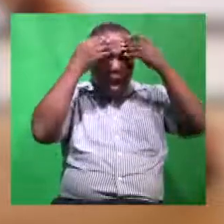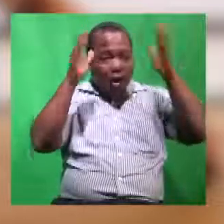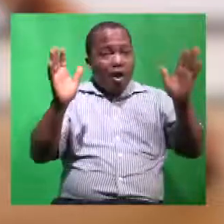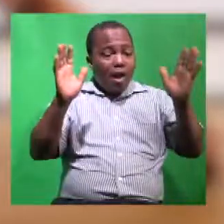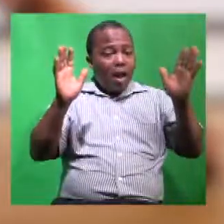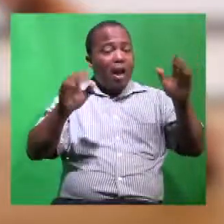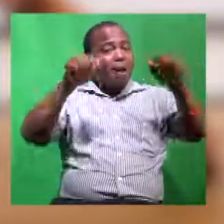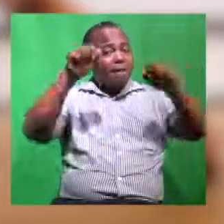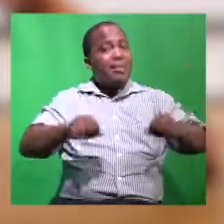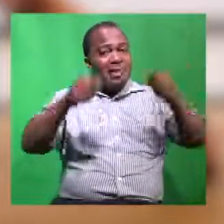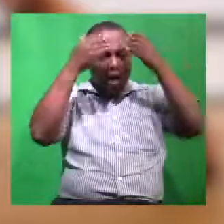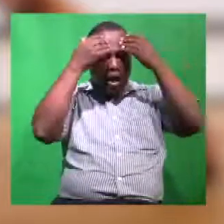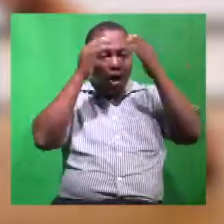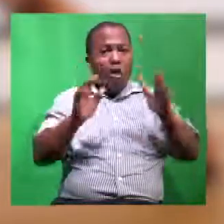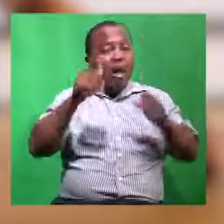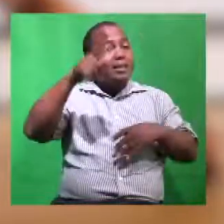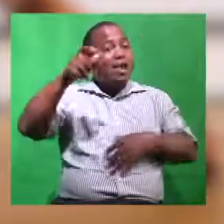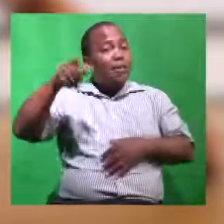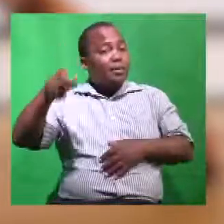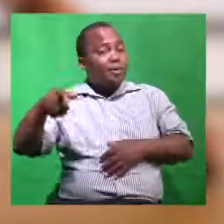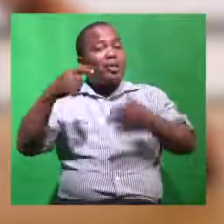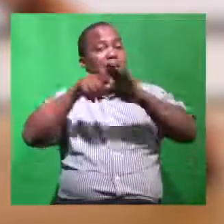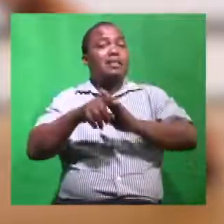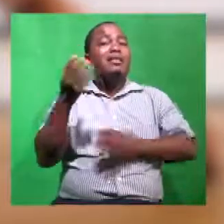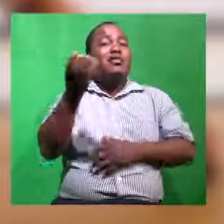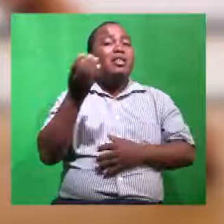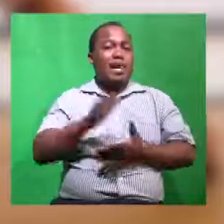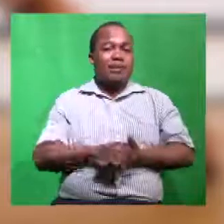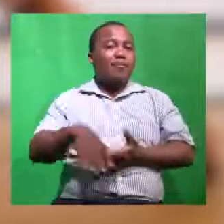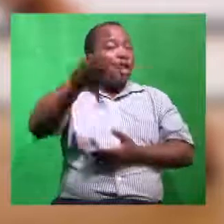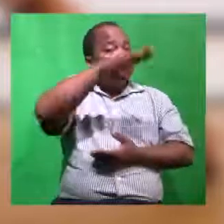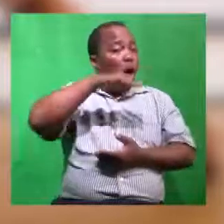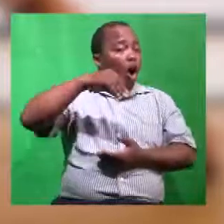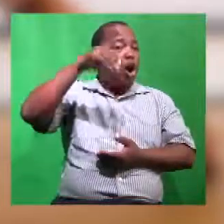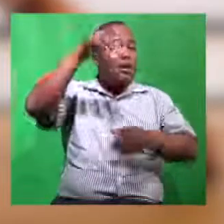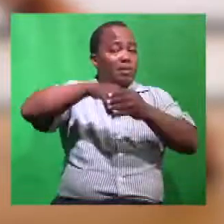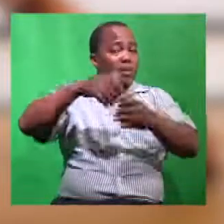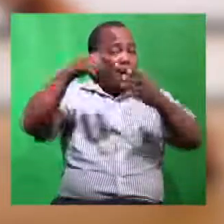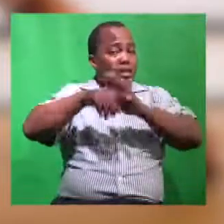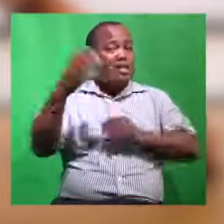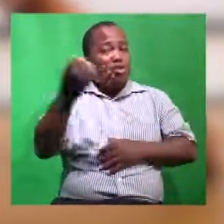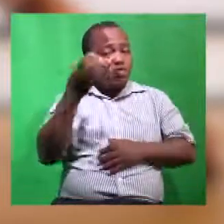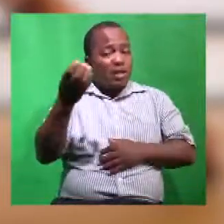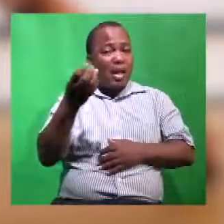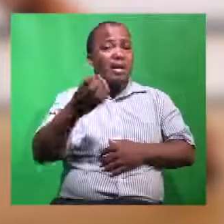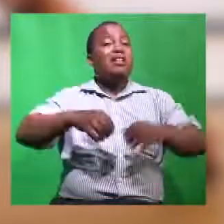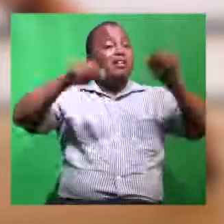aware by the peoples and by the societies. All members in the society has to be given aware,